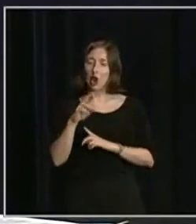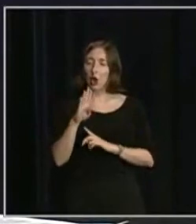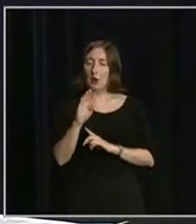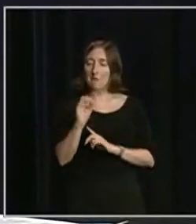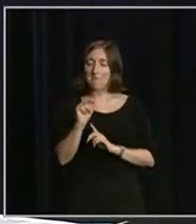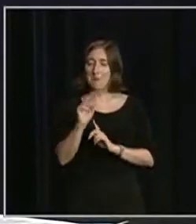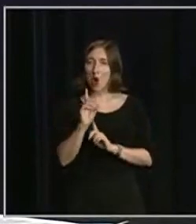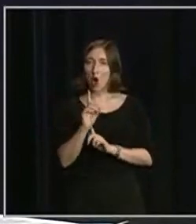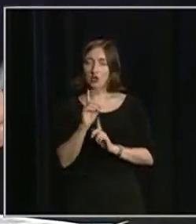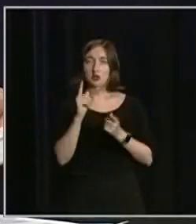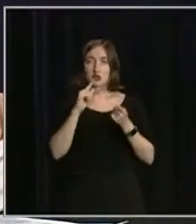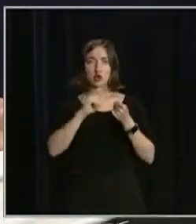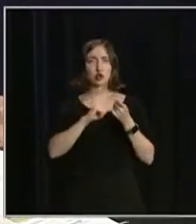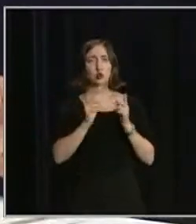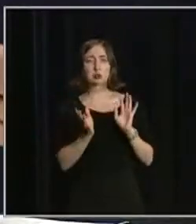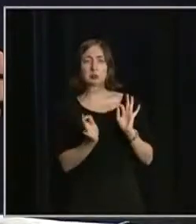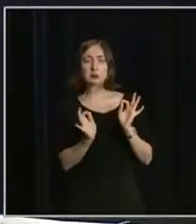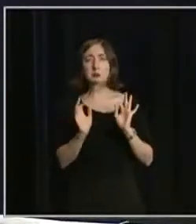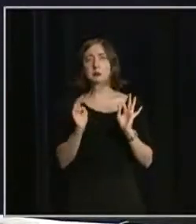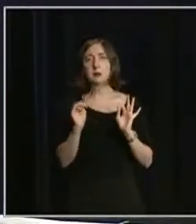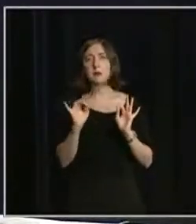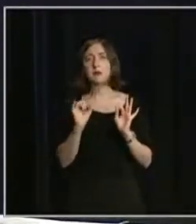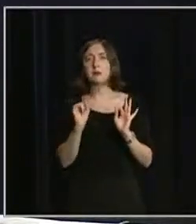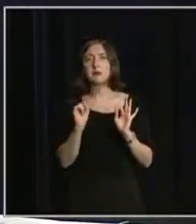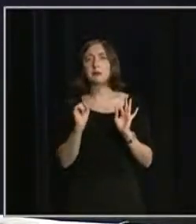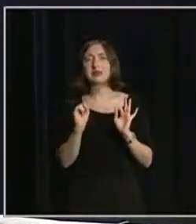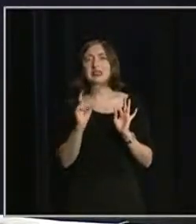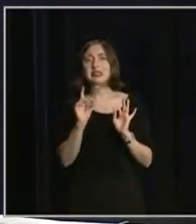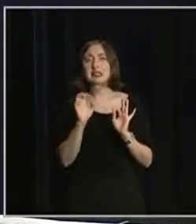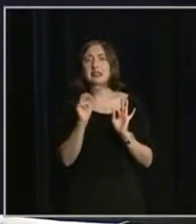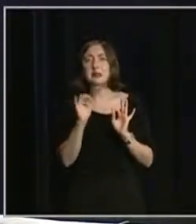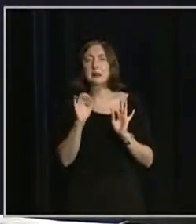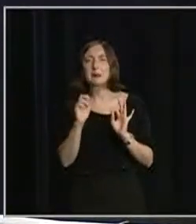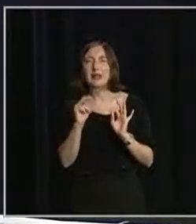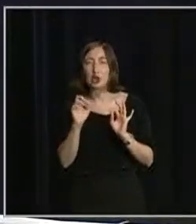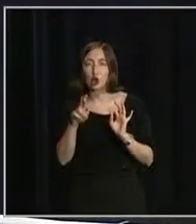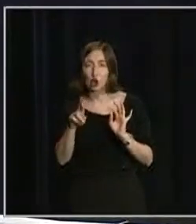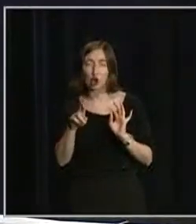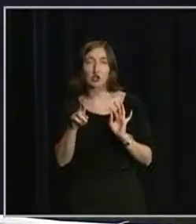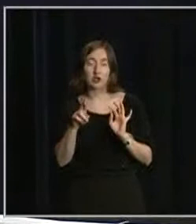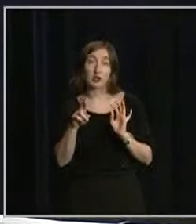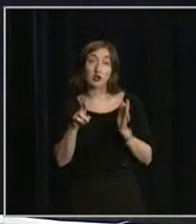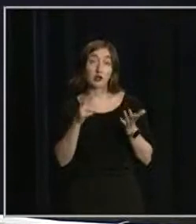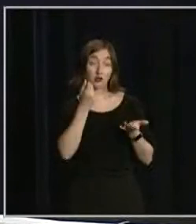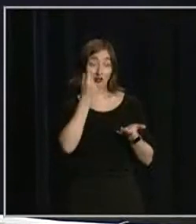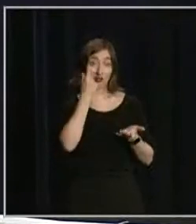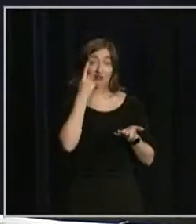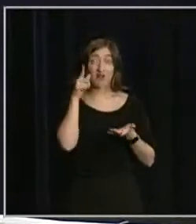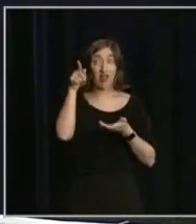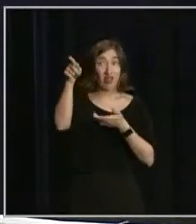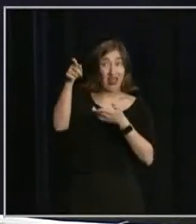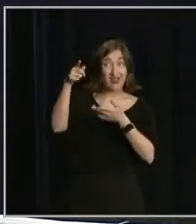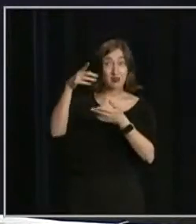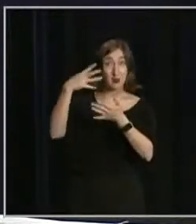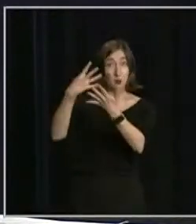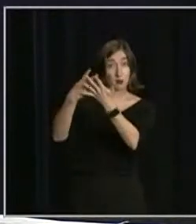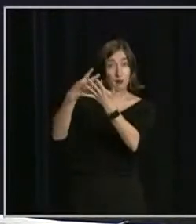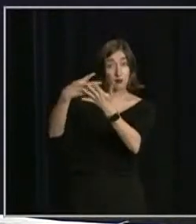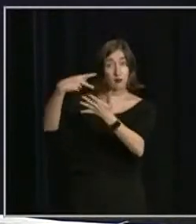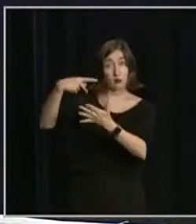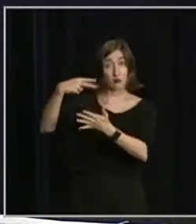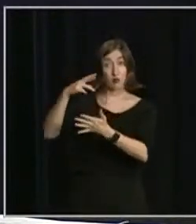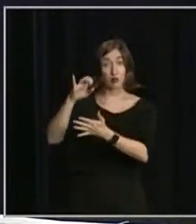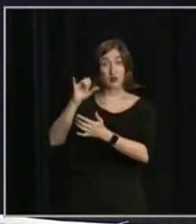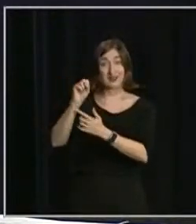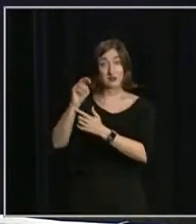So they may have a problem in the prison with COVID, but what are they doing? They're shoving it right down to our level, putting our community